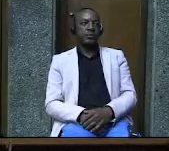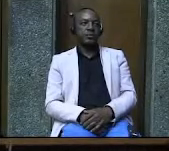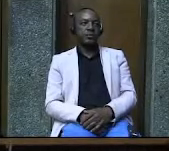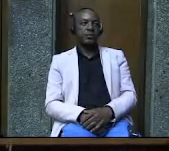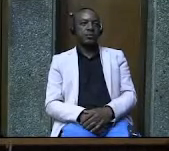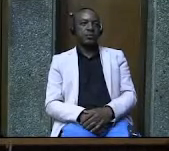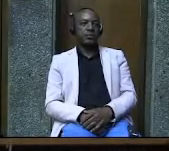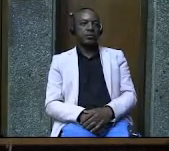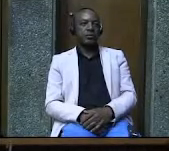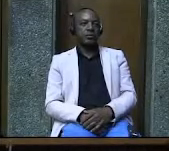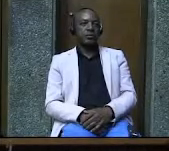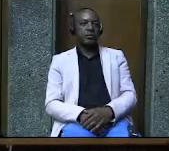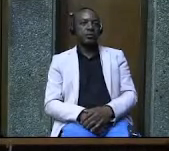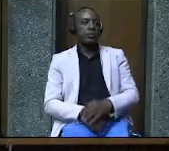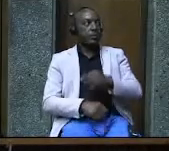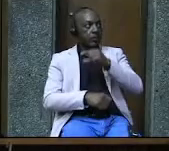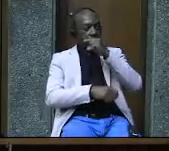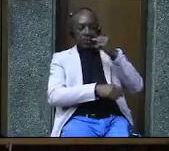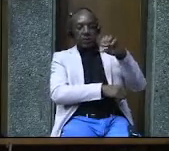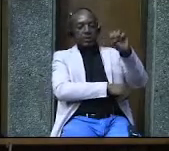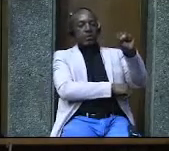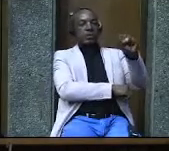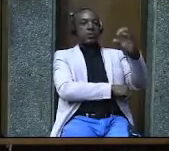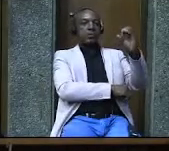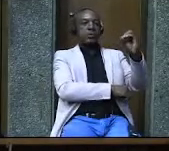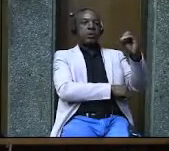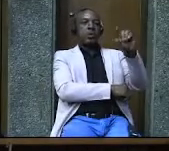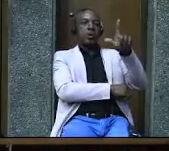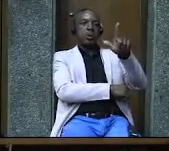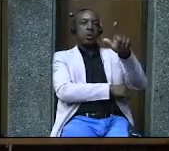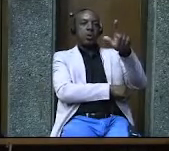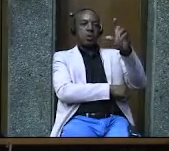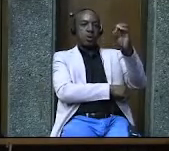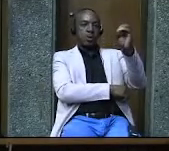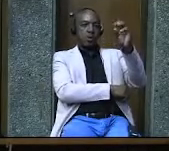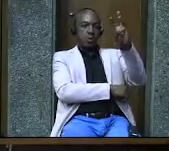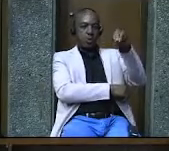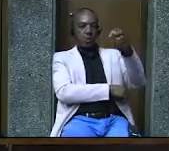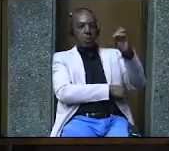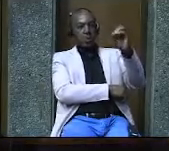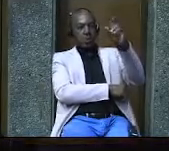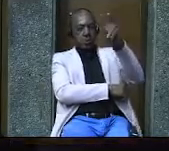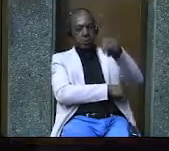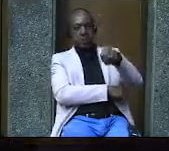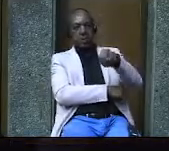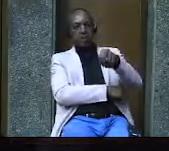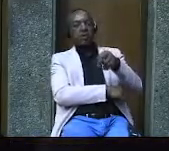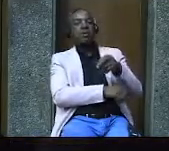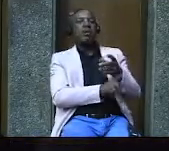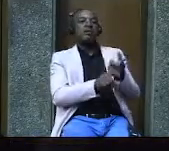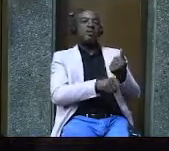ke Solomon Mogele a sotho ke takatso tlhaka e batulo